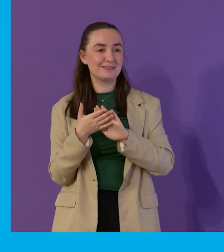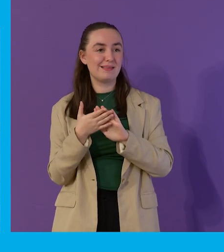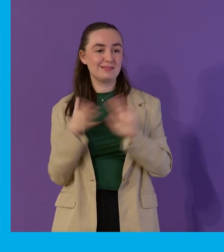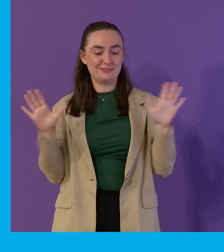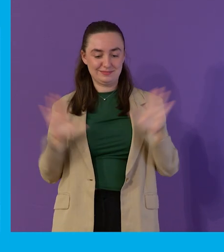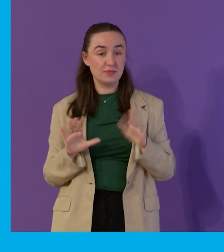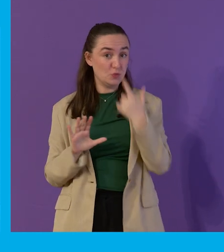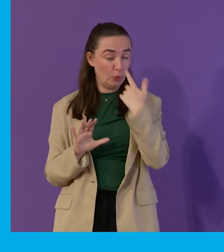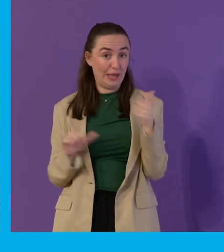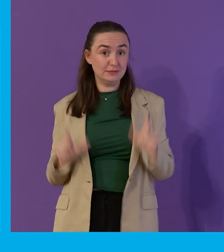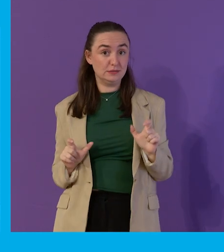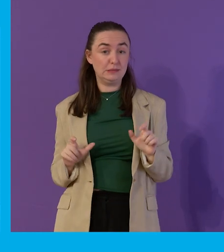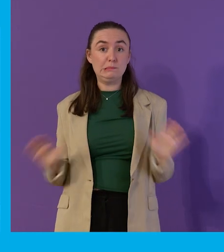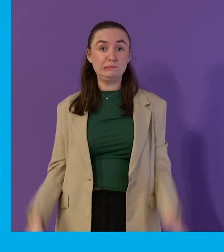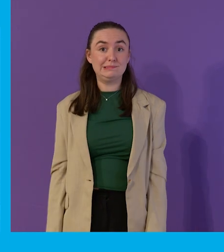a bit stiller.